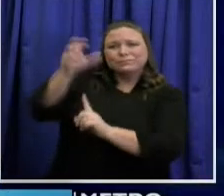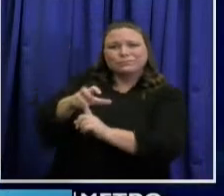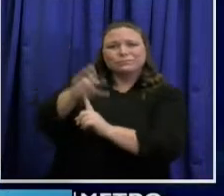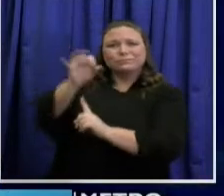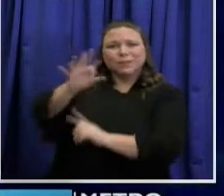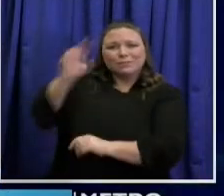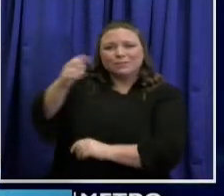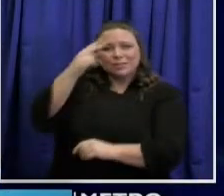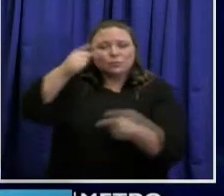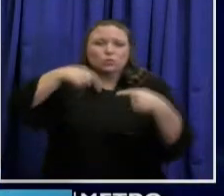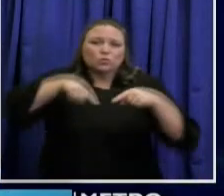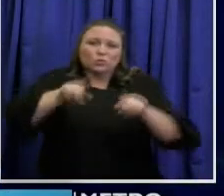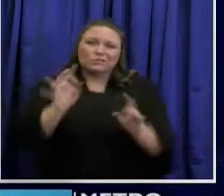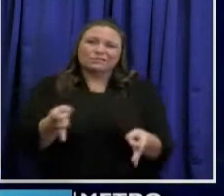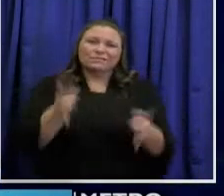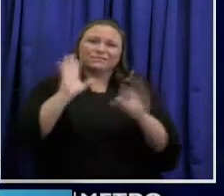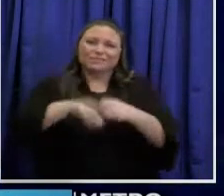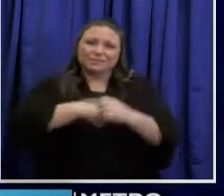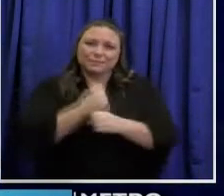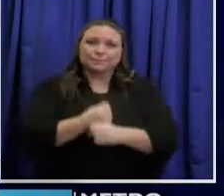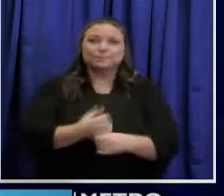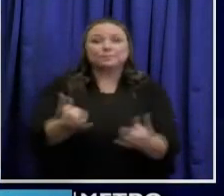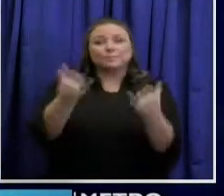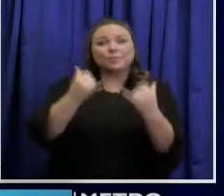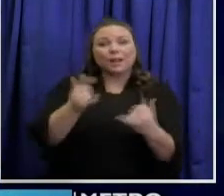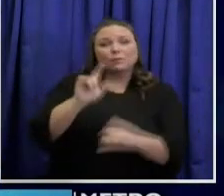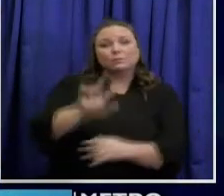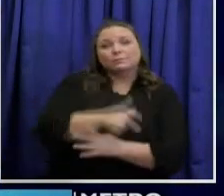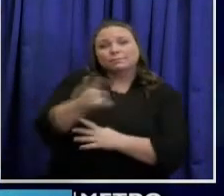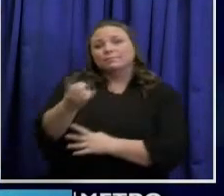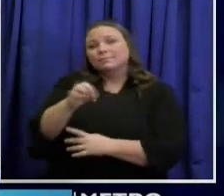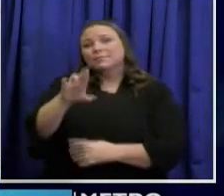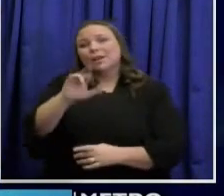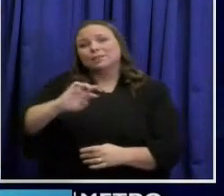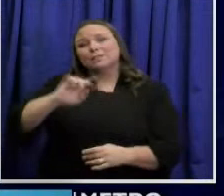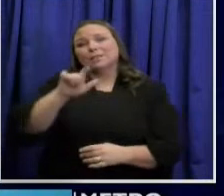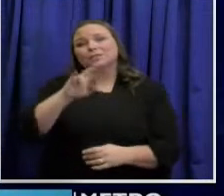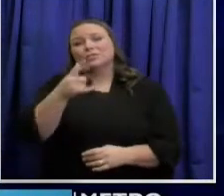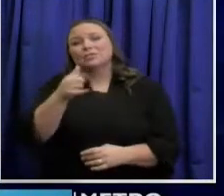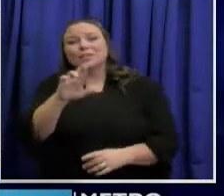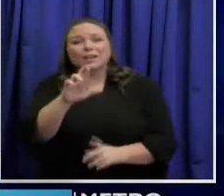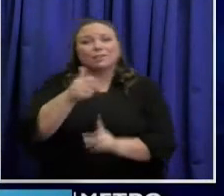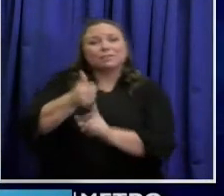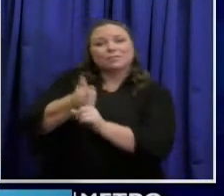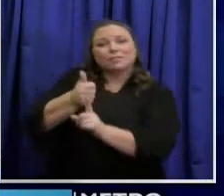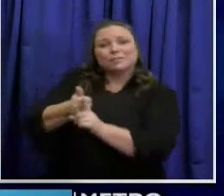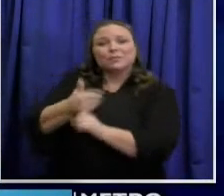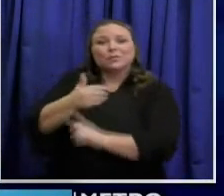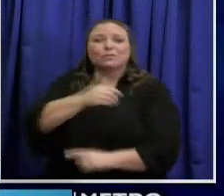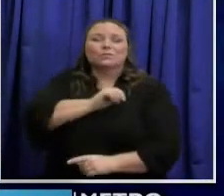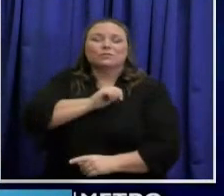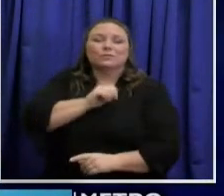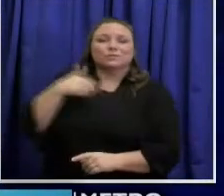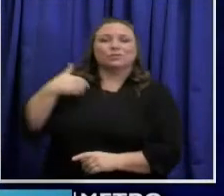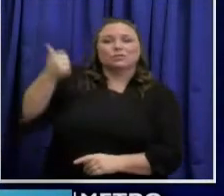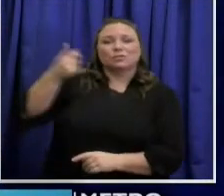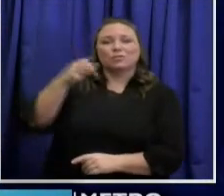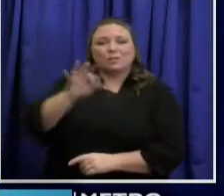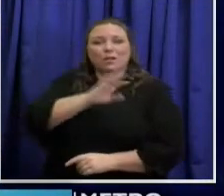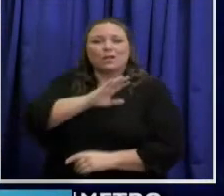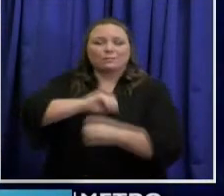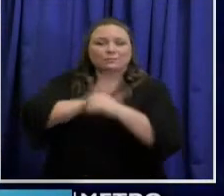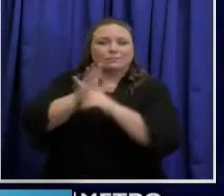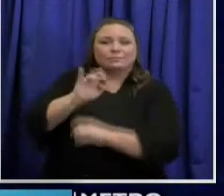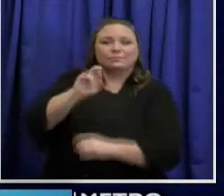most trying of years. And now I'd like to turn it over to Dr. Alex Shahanger, Chair of the Metro Nashville Coronavirus